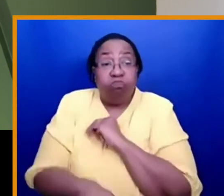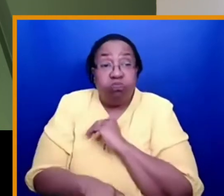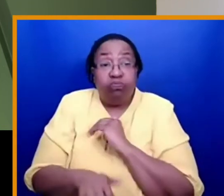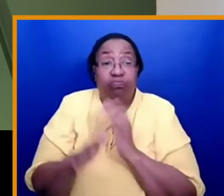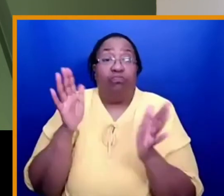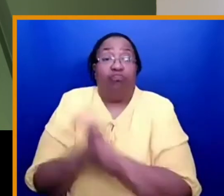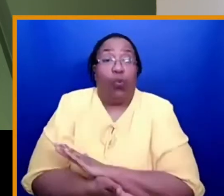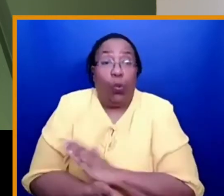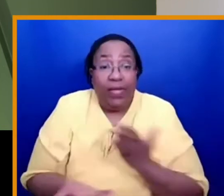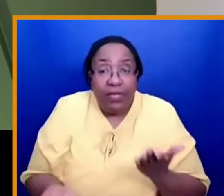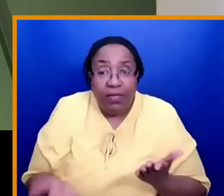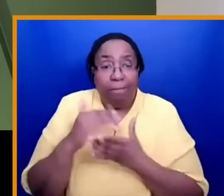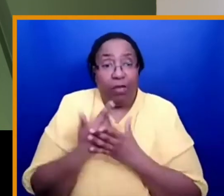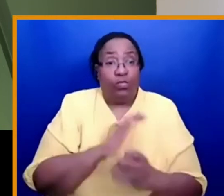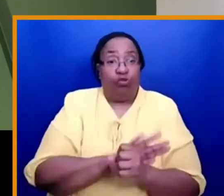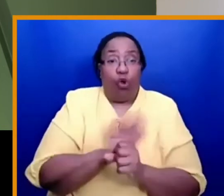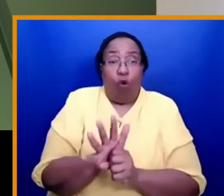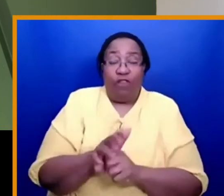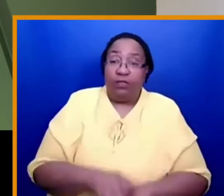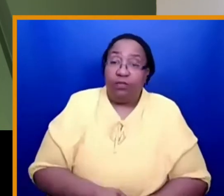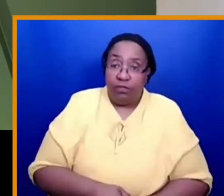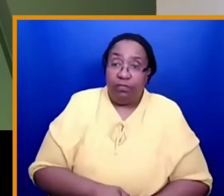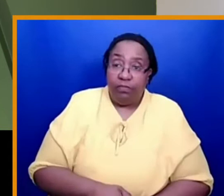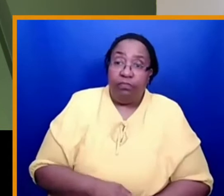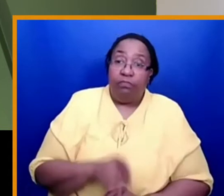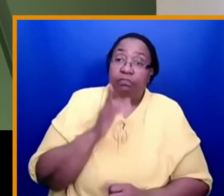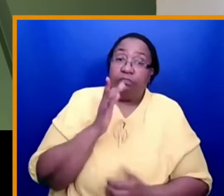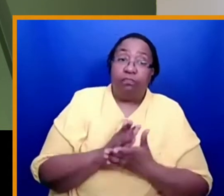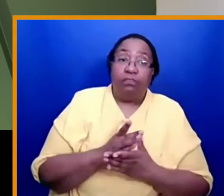that because of the combined impact of removing the triple lock on